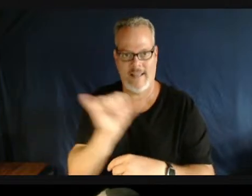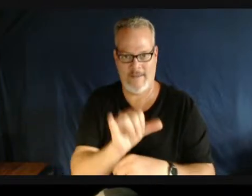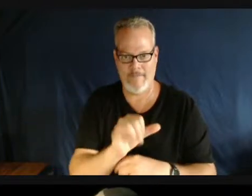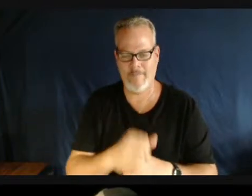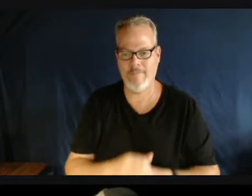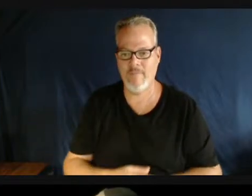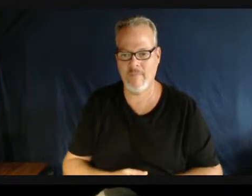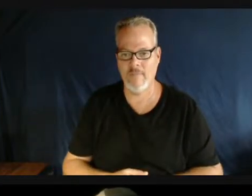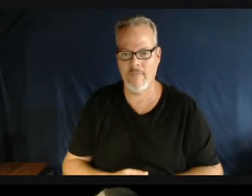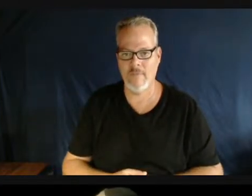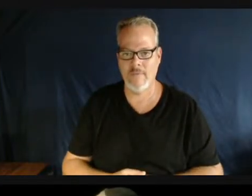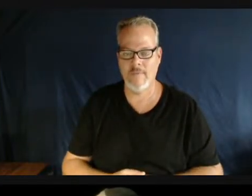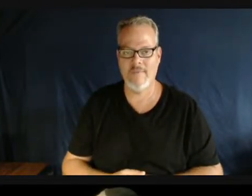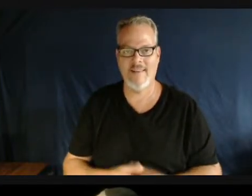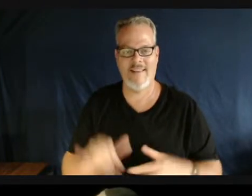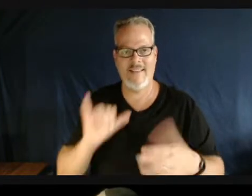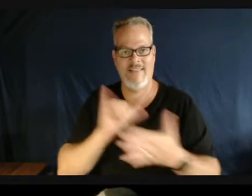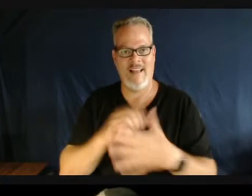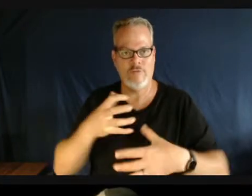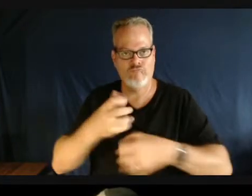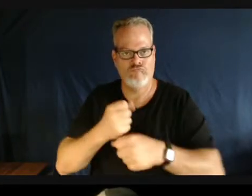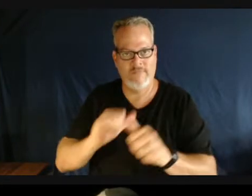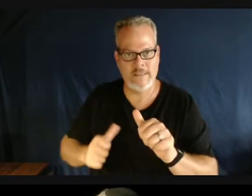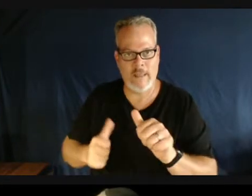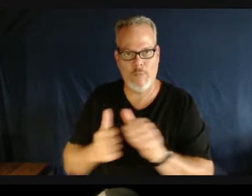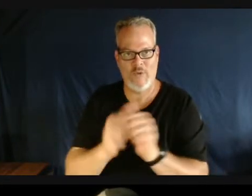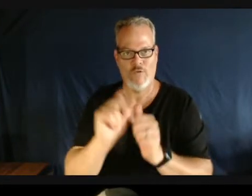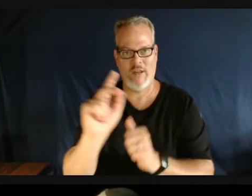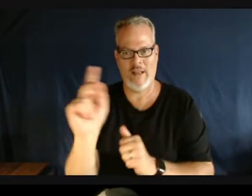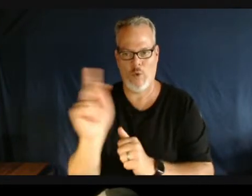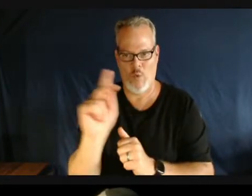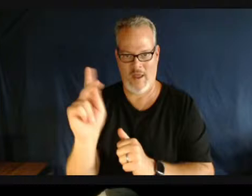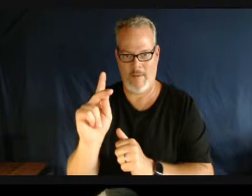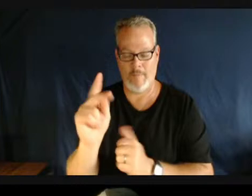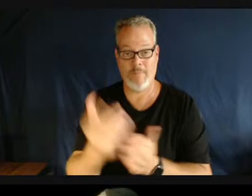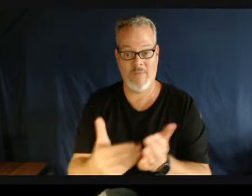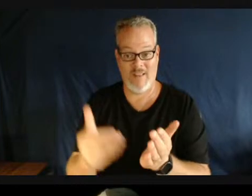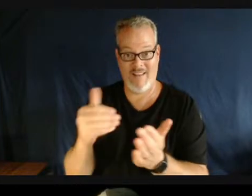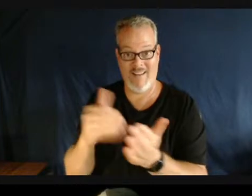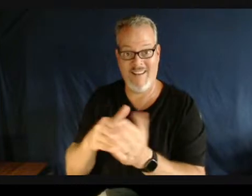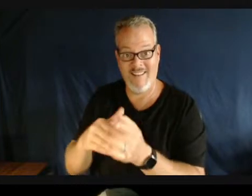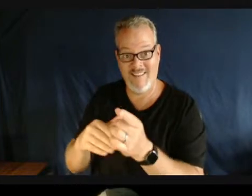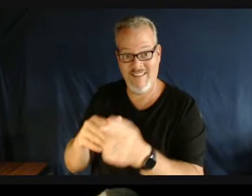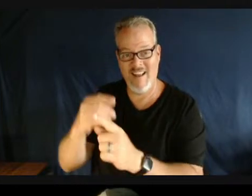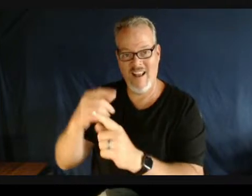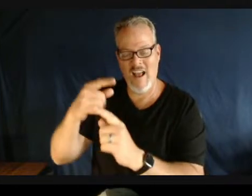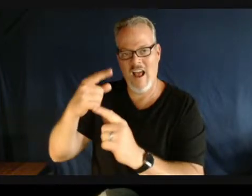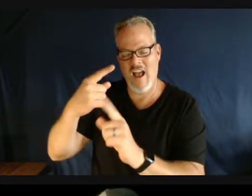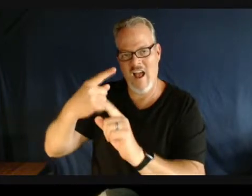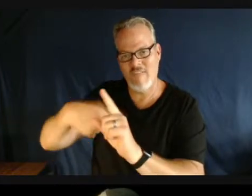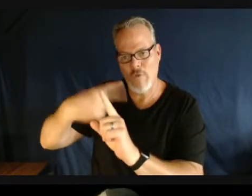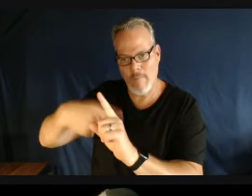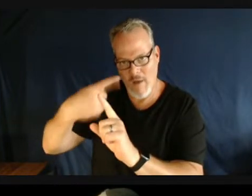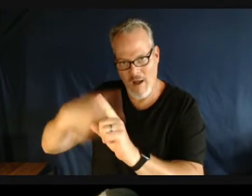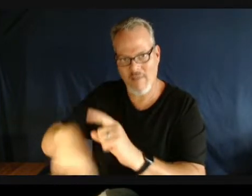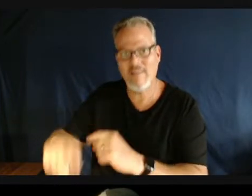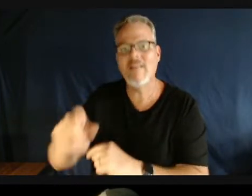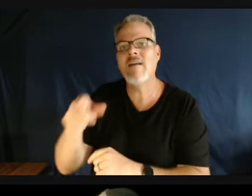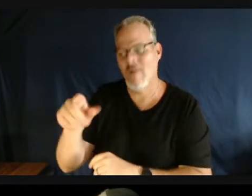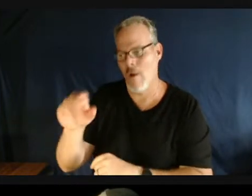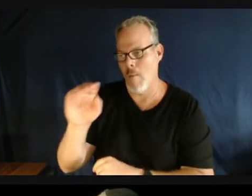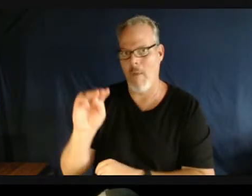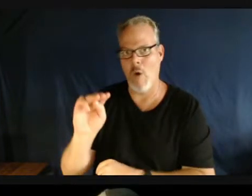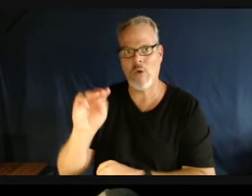summary for Kīlauea. To round it up, at the start of each month, USGS puts out a new Mauna Loa update as well. So we'll recap Mauna Loa as